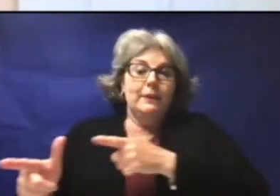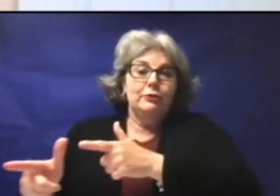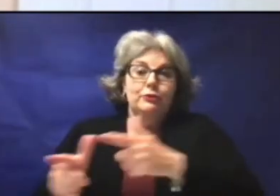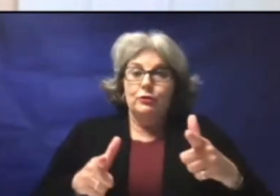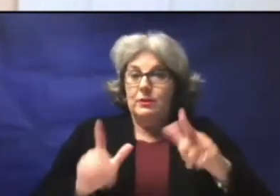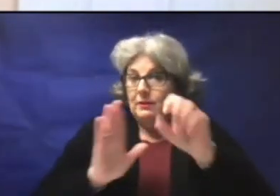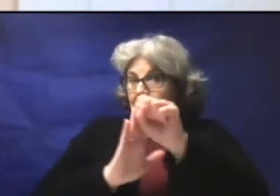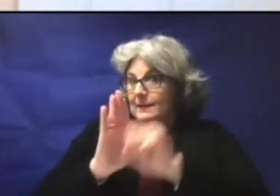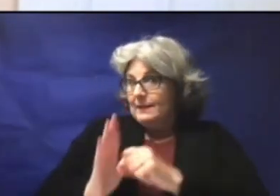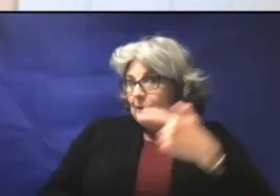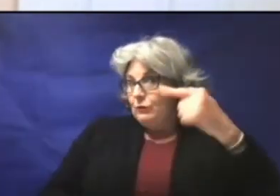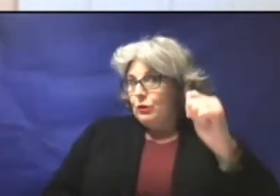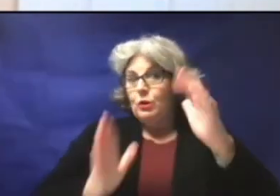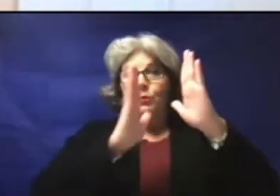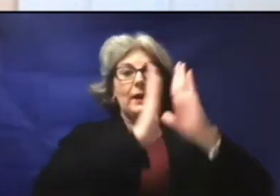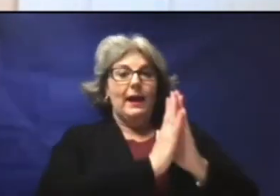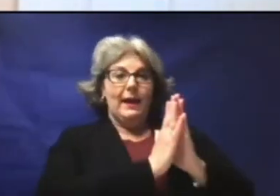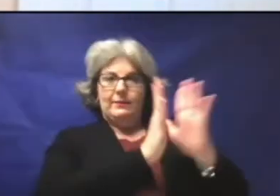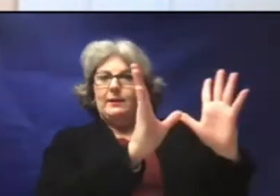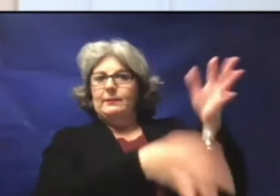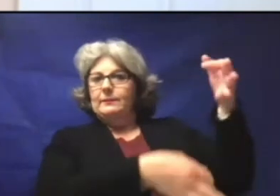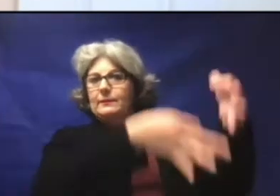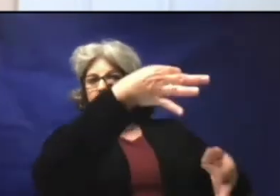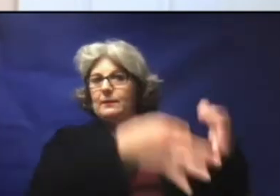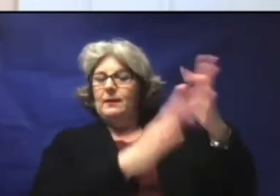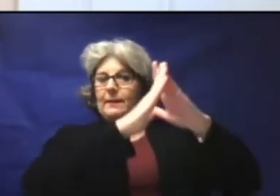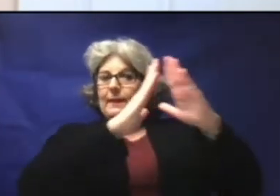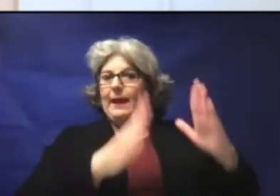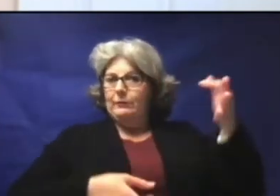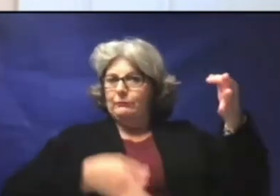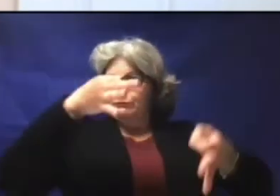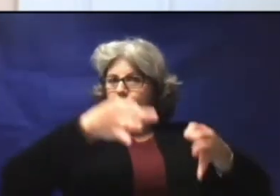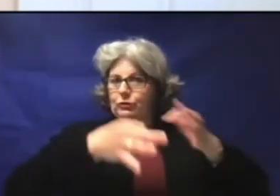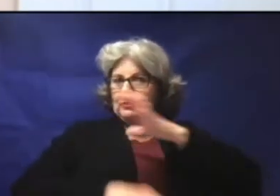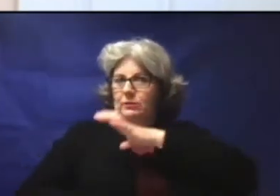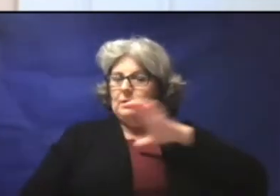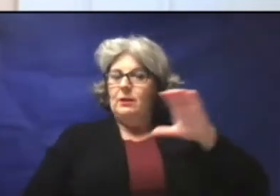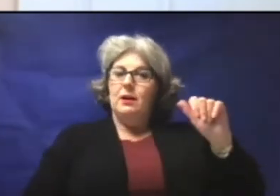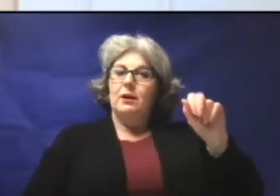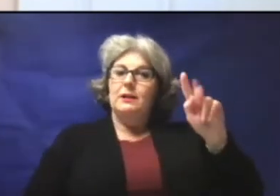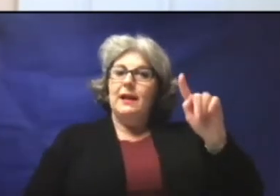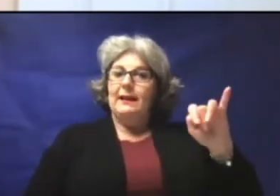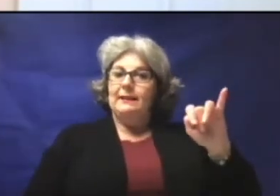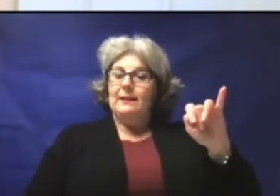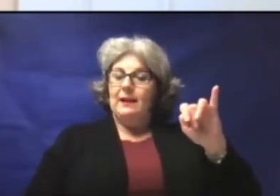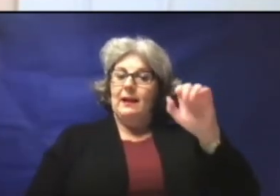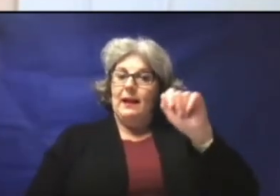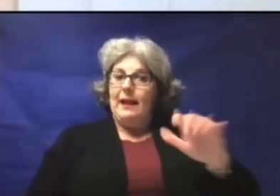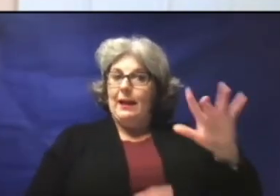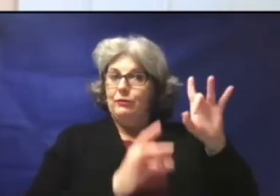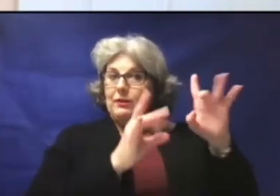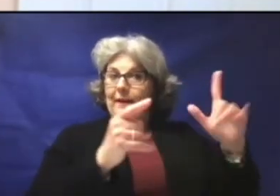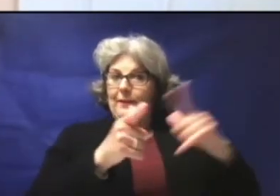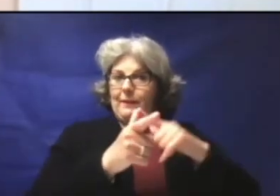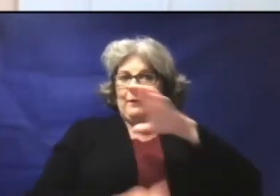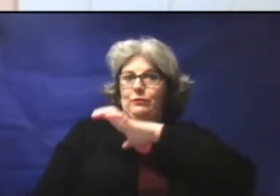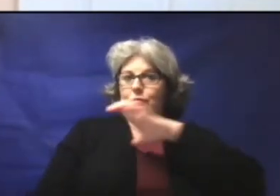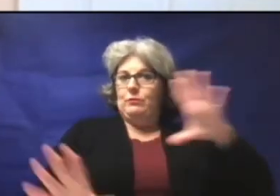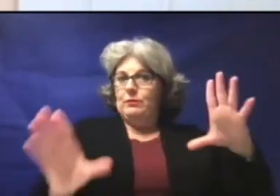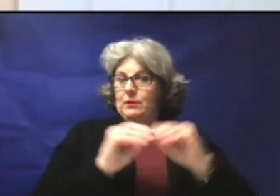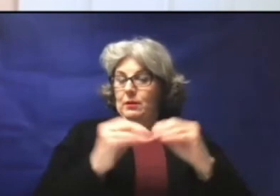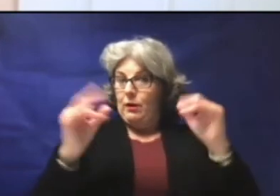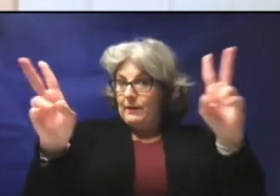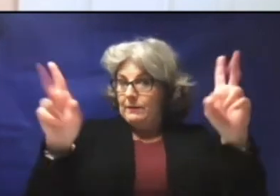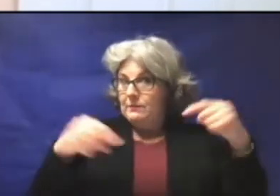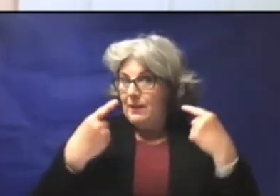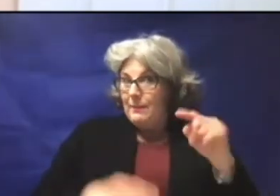Georgia, we asked for and got a hearing in the House Judiciary Committee on anti-Asian hate, the first congressional hearing on this topic